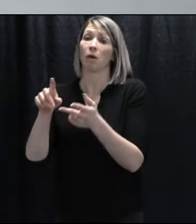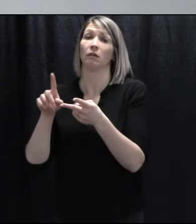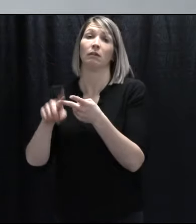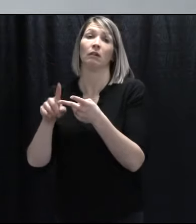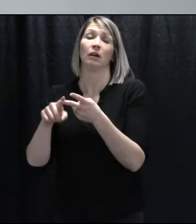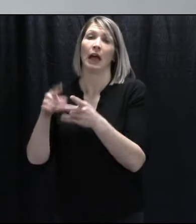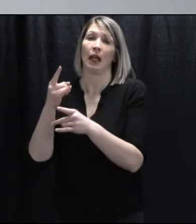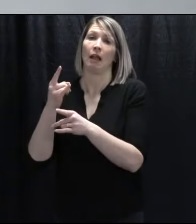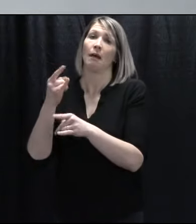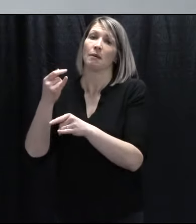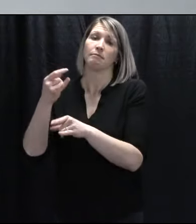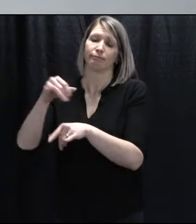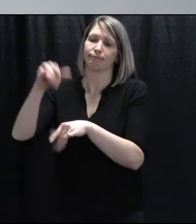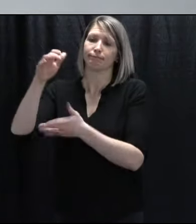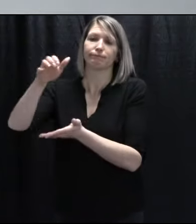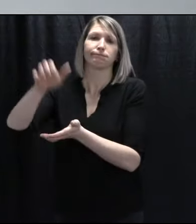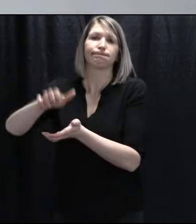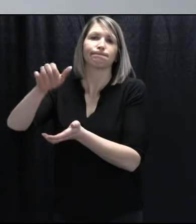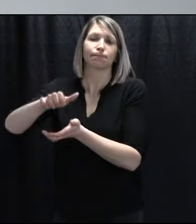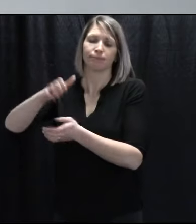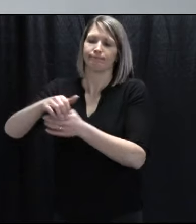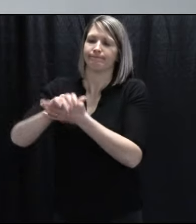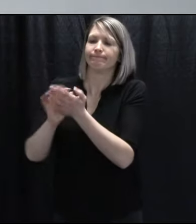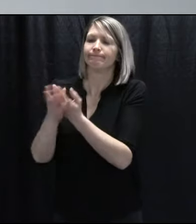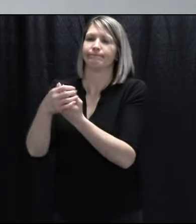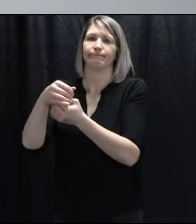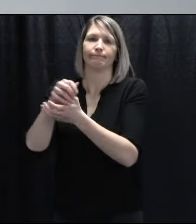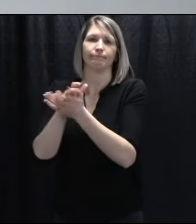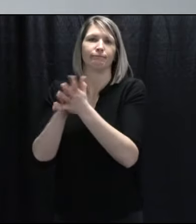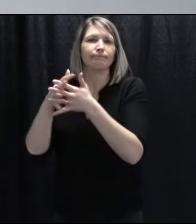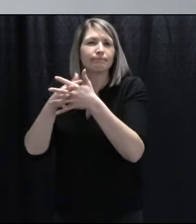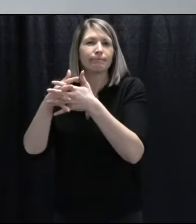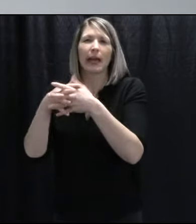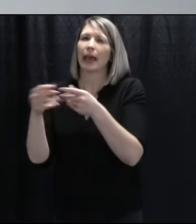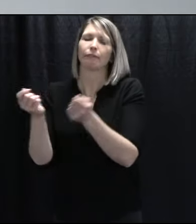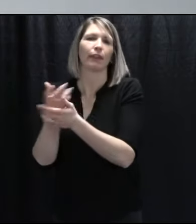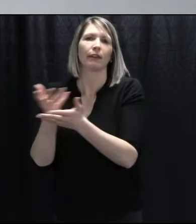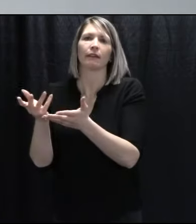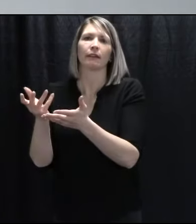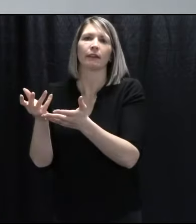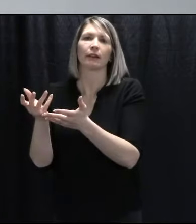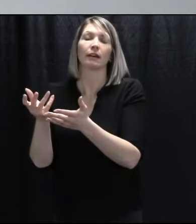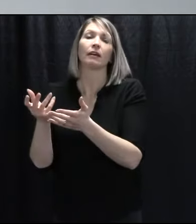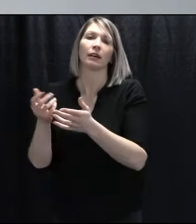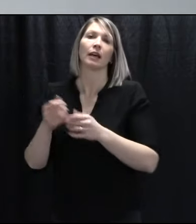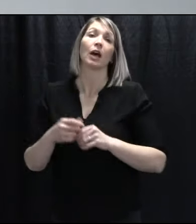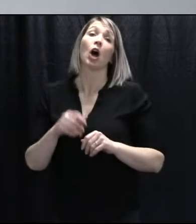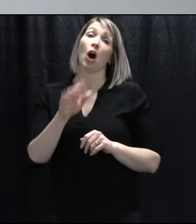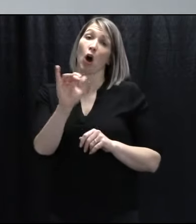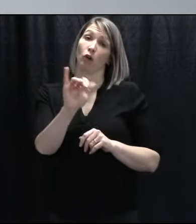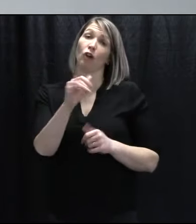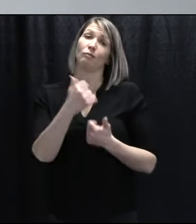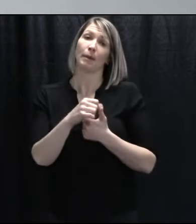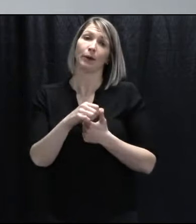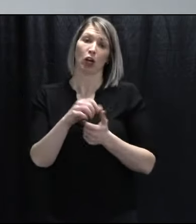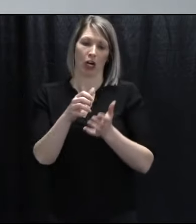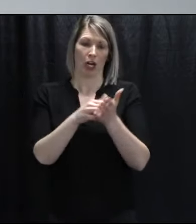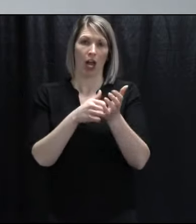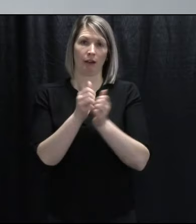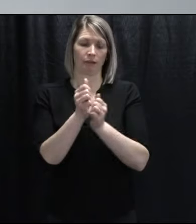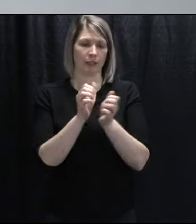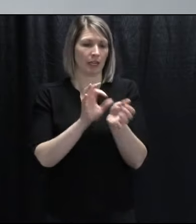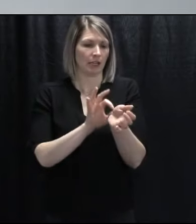rub and make sure you cover all of your hands. The other concern, of course, is that when you're taking off your gloves, that you